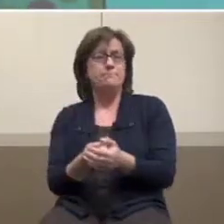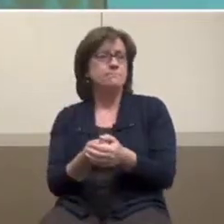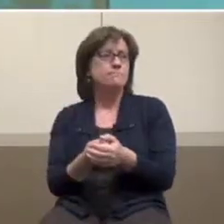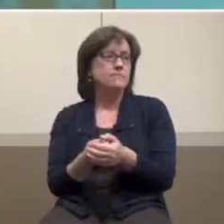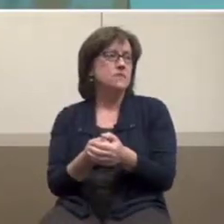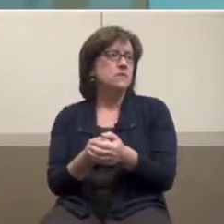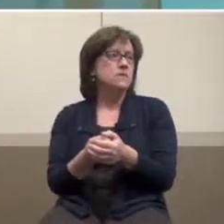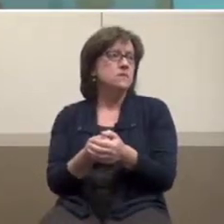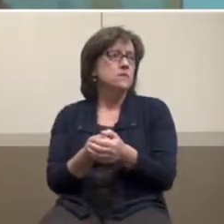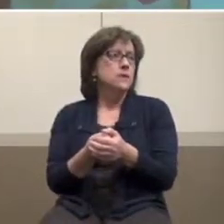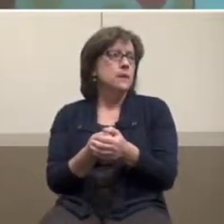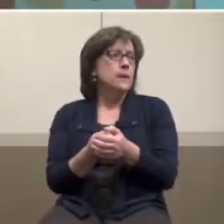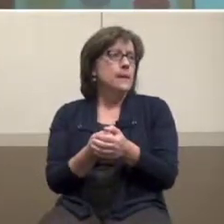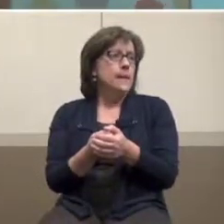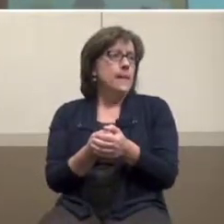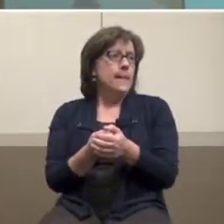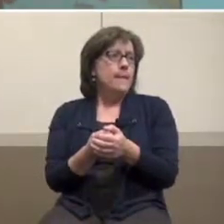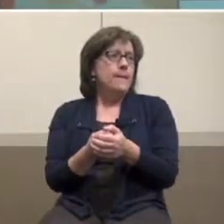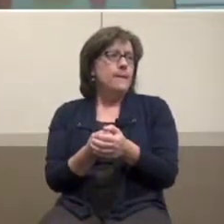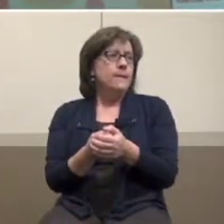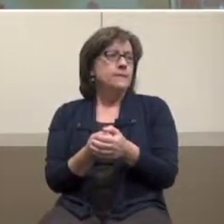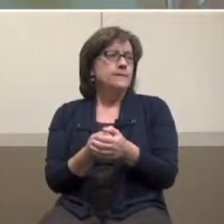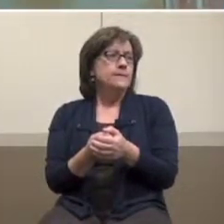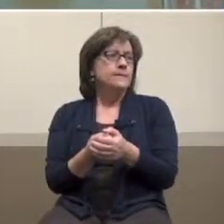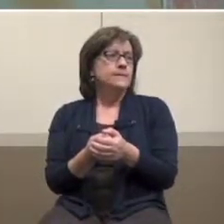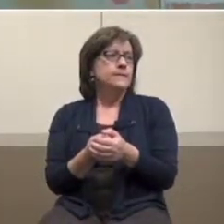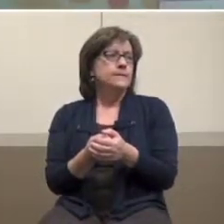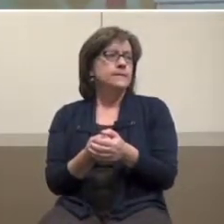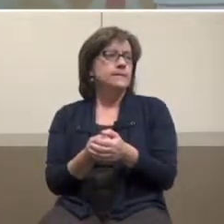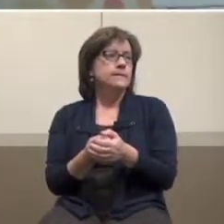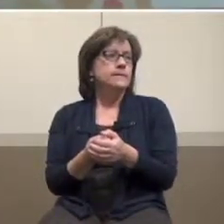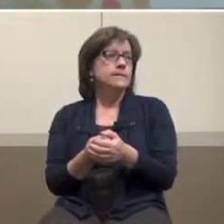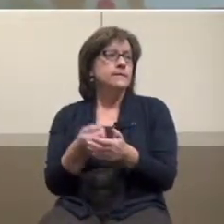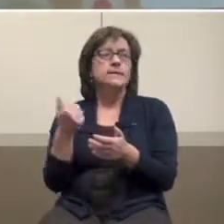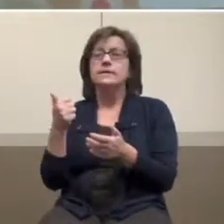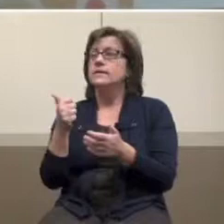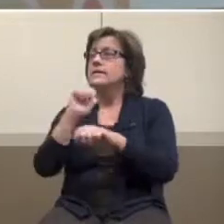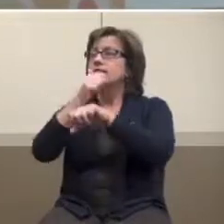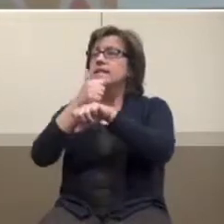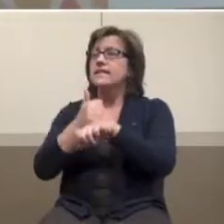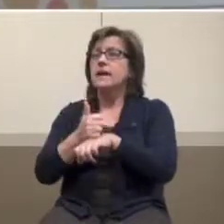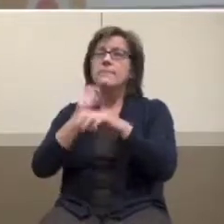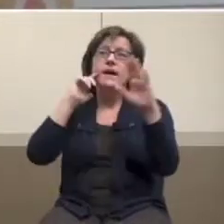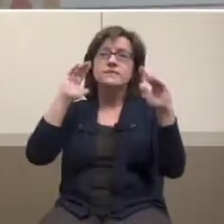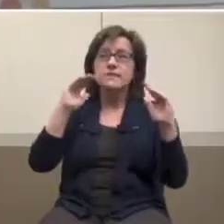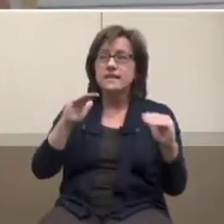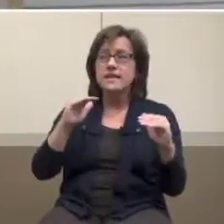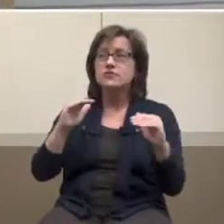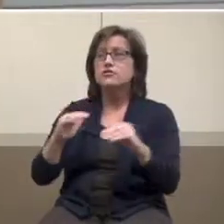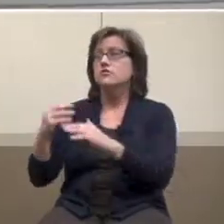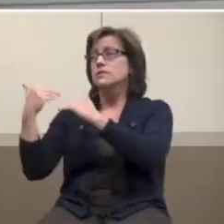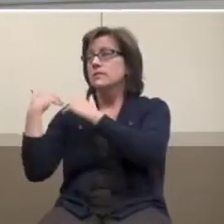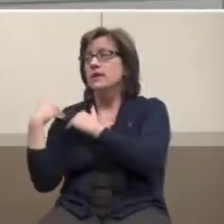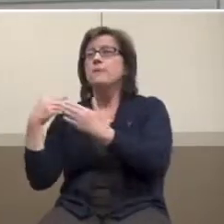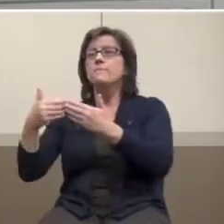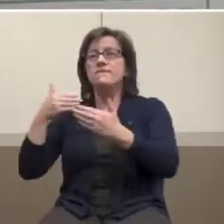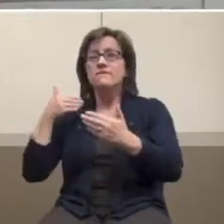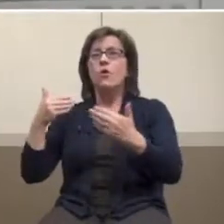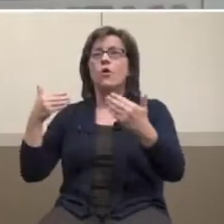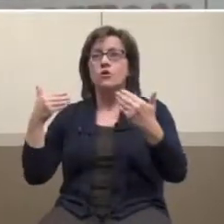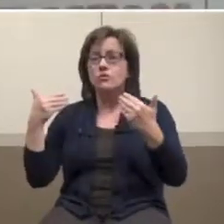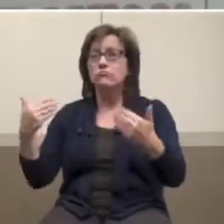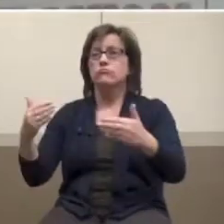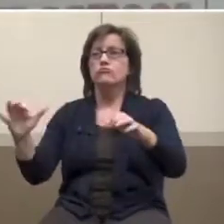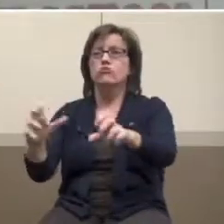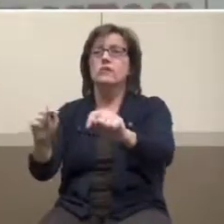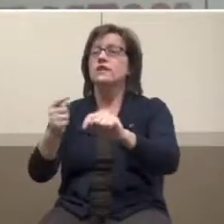This is another, just setting up that responsibility and expectations before we do something. They always say that you can't